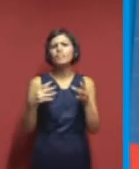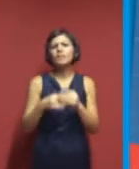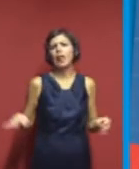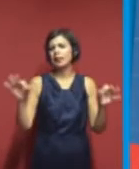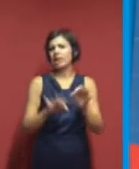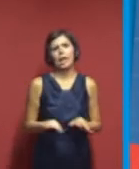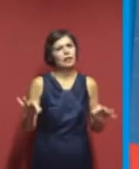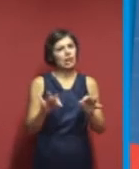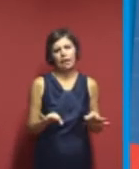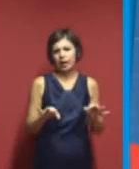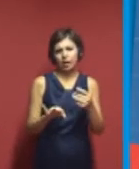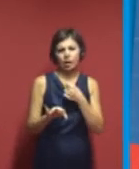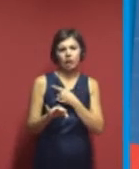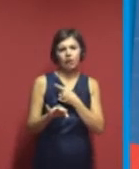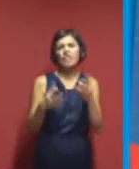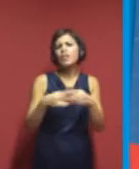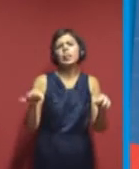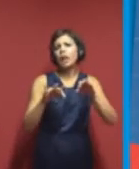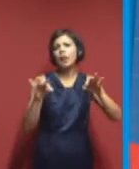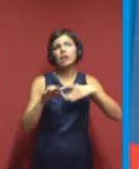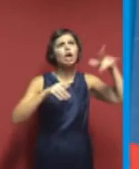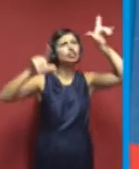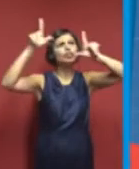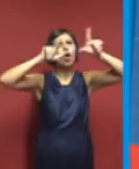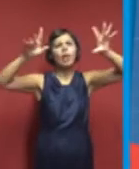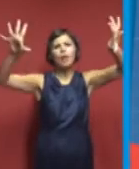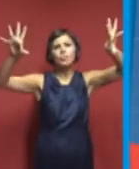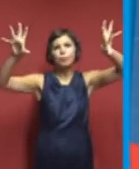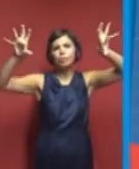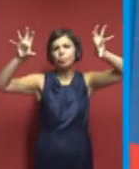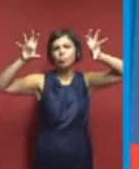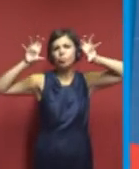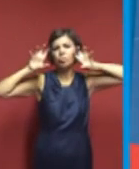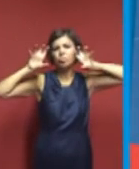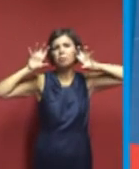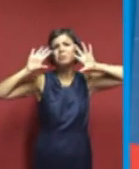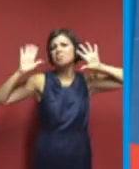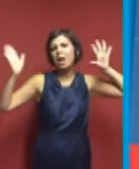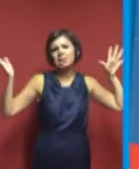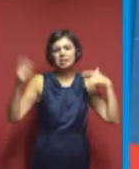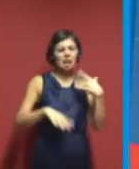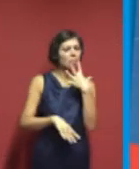power thing off to the side. And it whirled around, and it was sort of beautiful, and it just demonstrated that